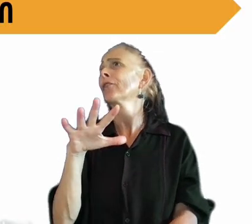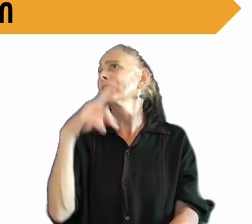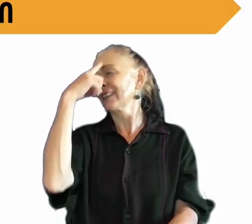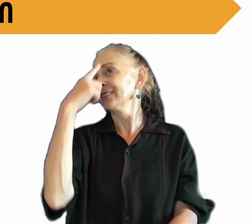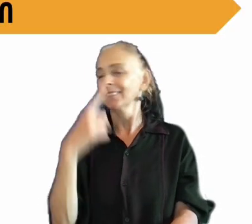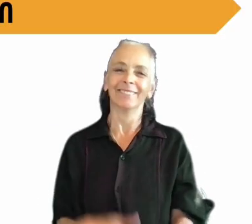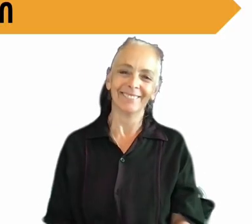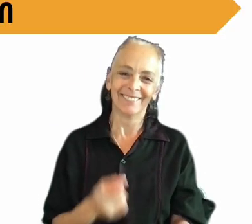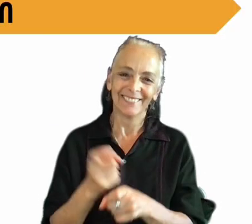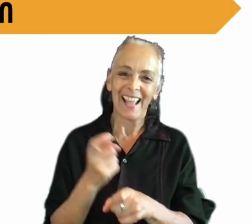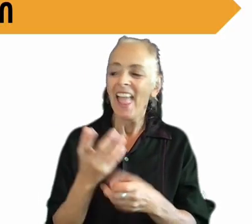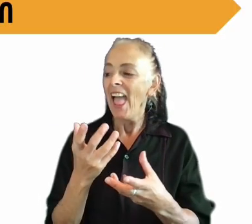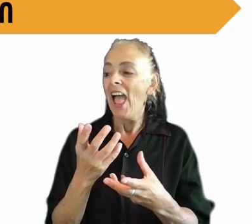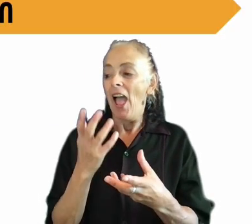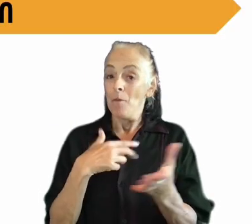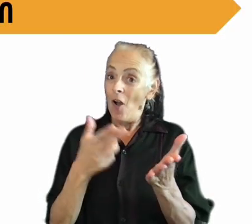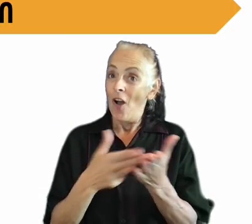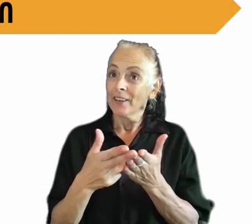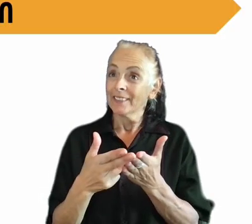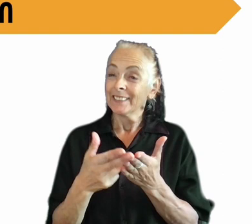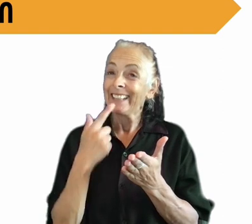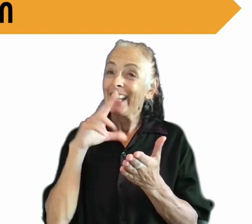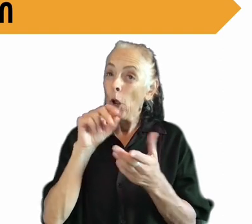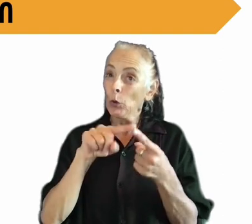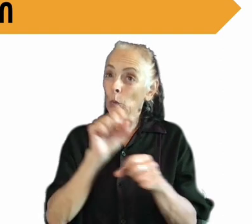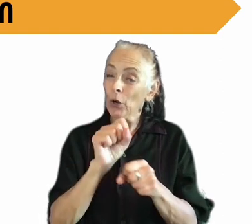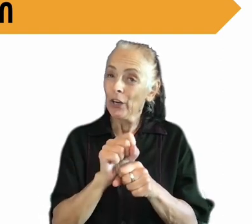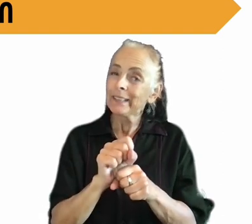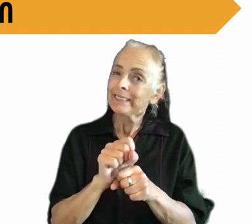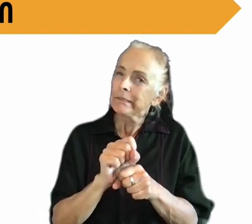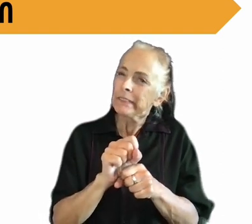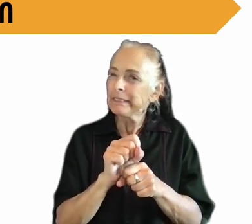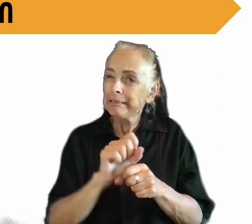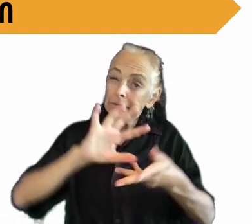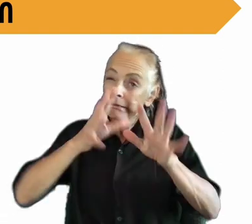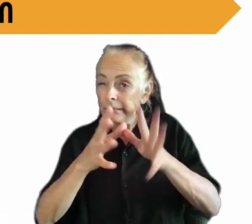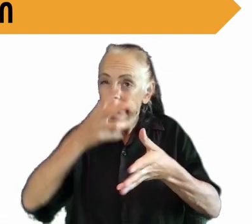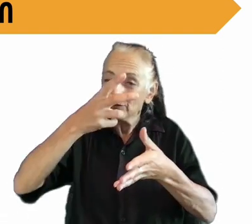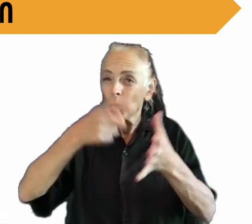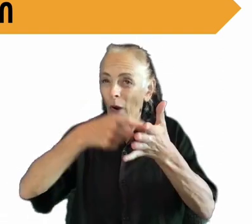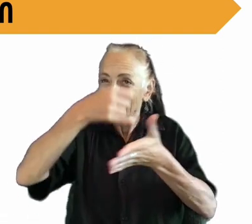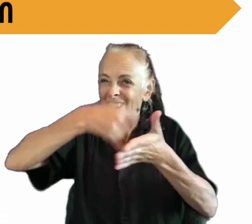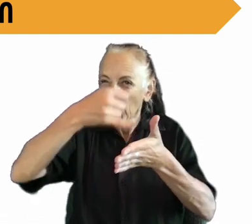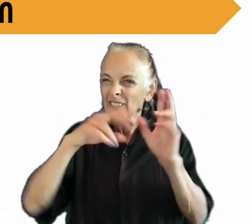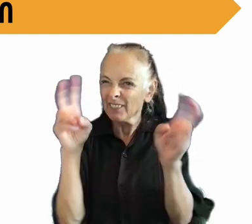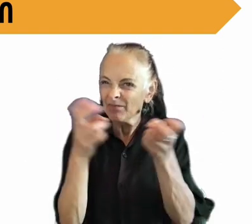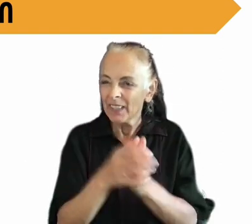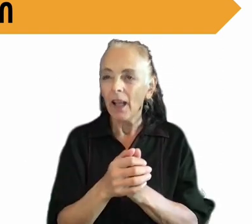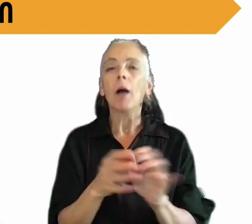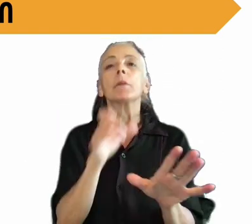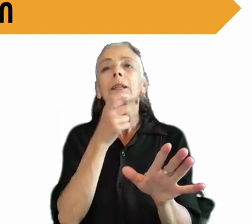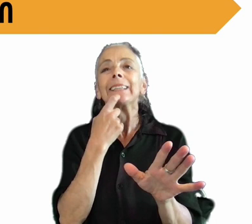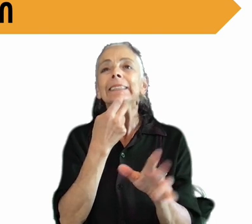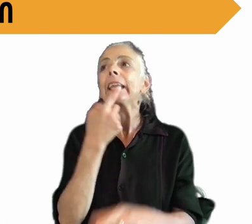i will be honest saying no to work is a bit of an art form in this case i'm not completely telling you to say no no one wants to work with